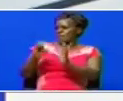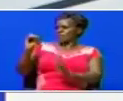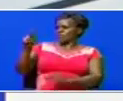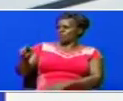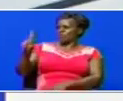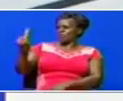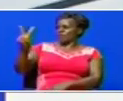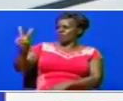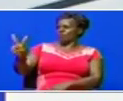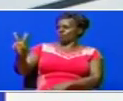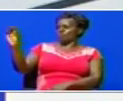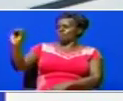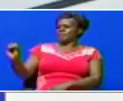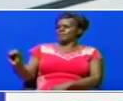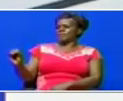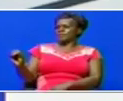0.12%.